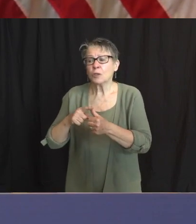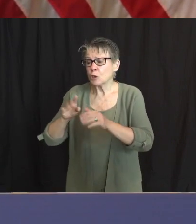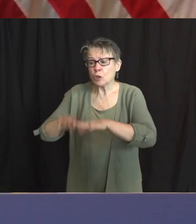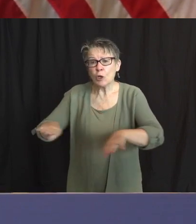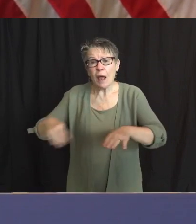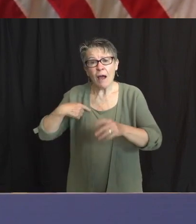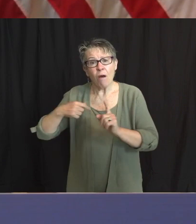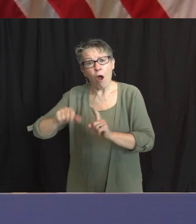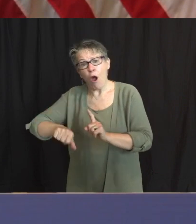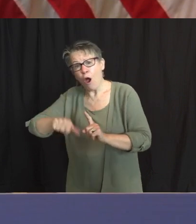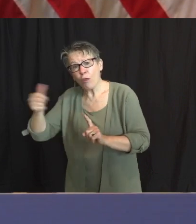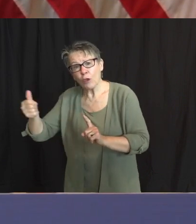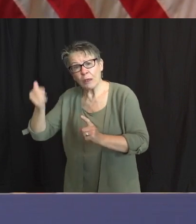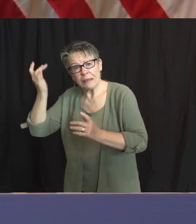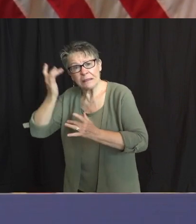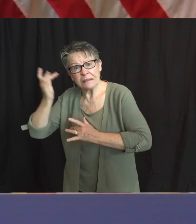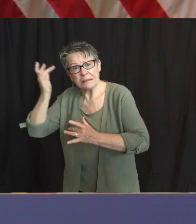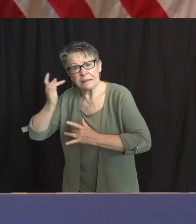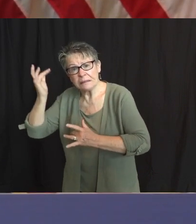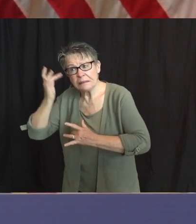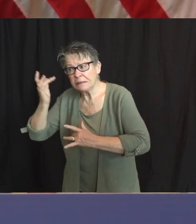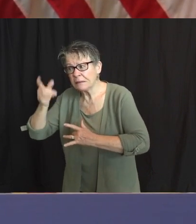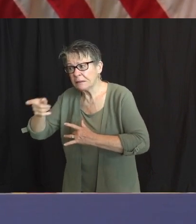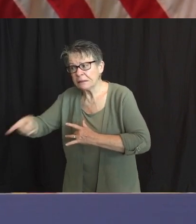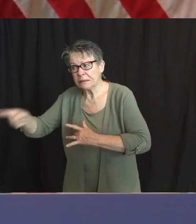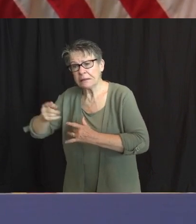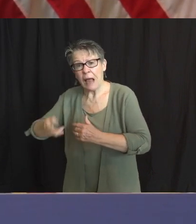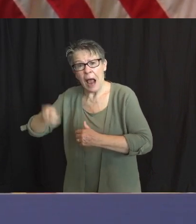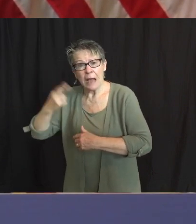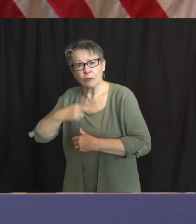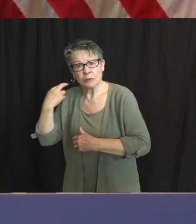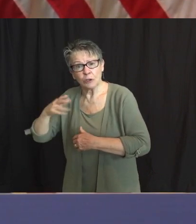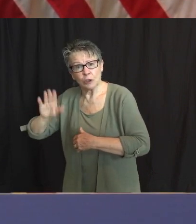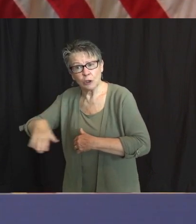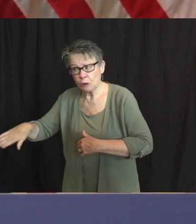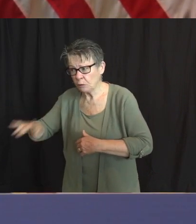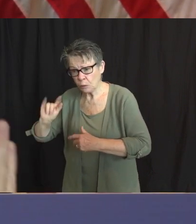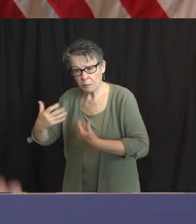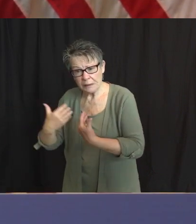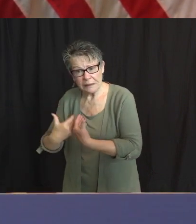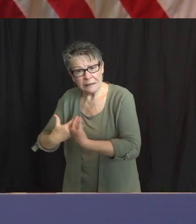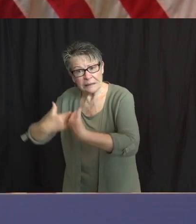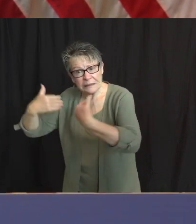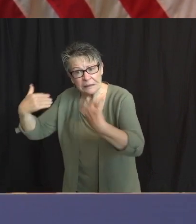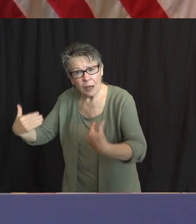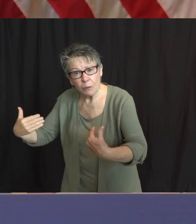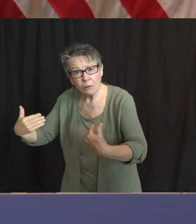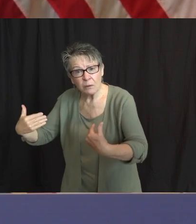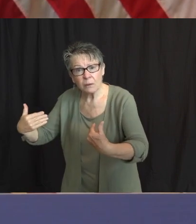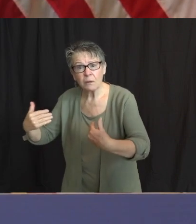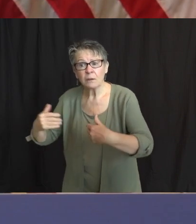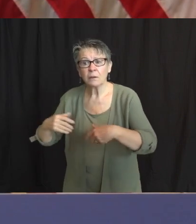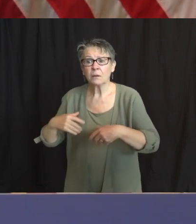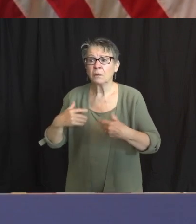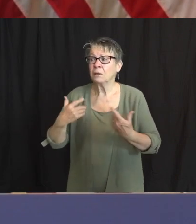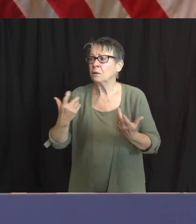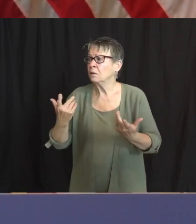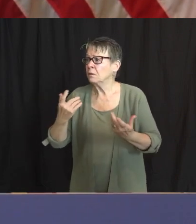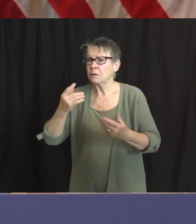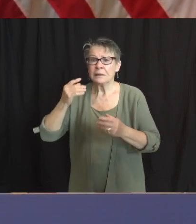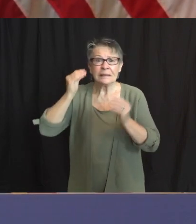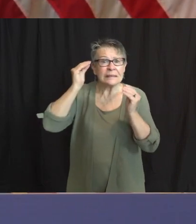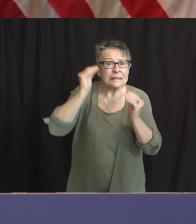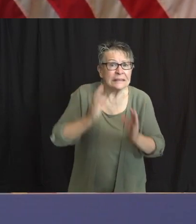capacity, and you've got a lot of asymptomatic kids running around who may unwittingly pass that on. That's something that we can't ignore. We